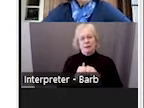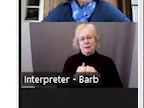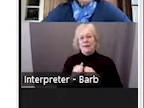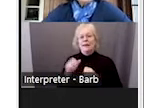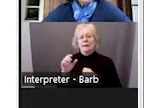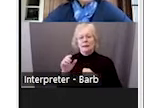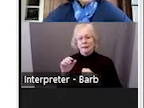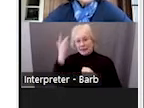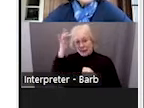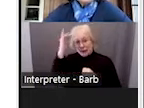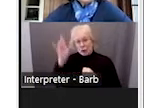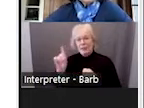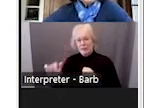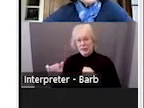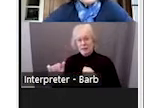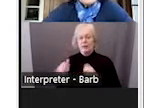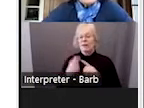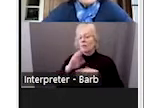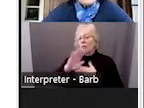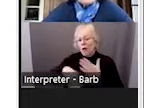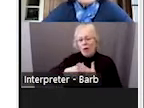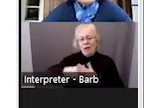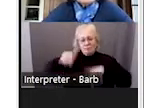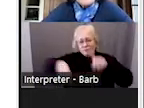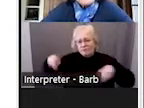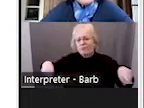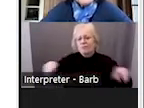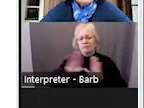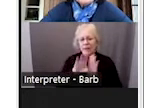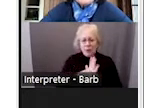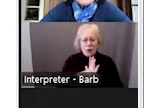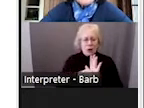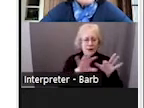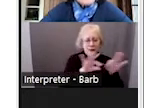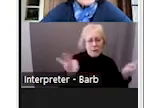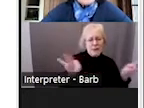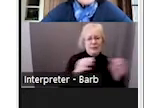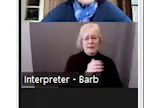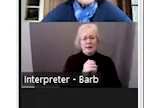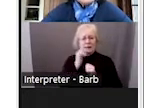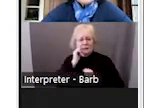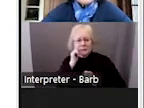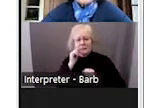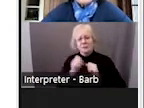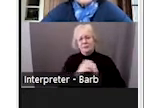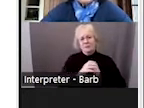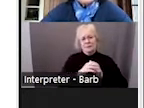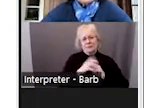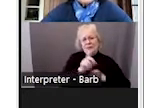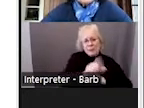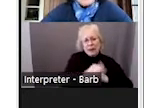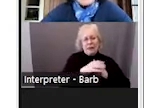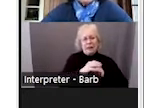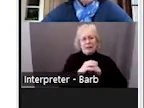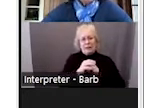cultural, linguistic, and socioeconomic backgrounds. You can read more about MIHEC on our website,